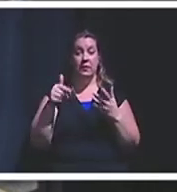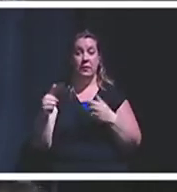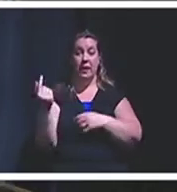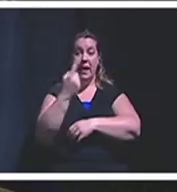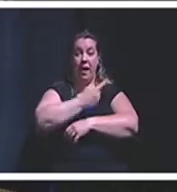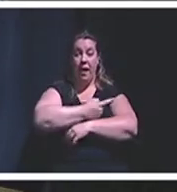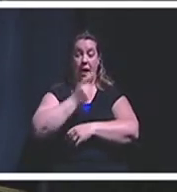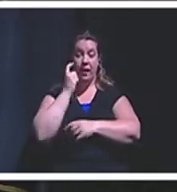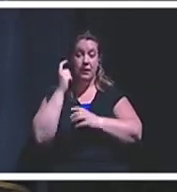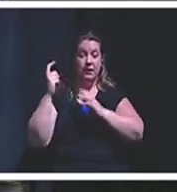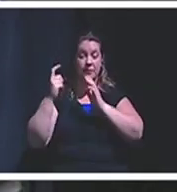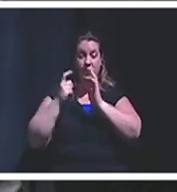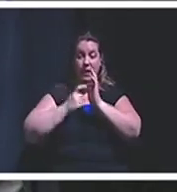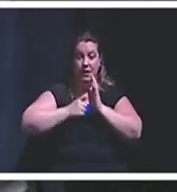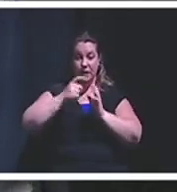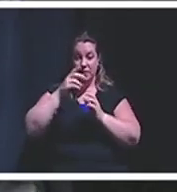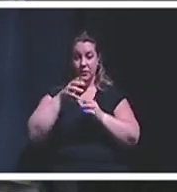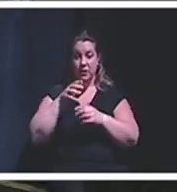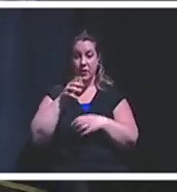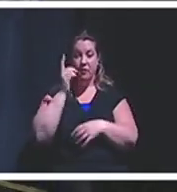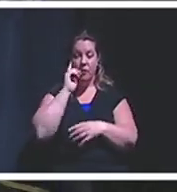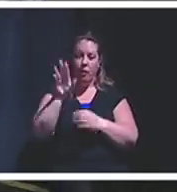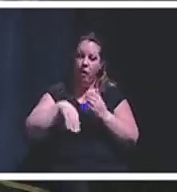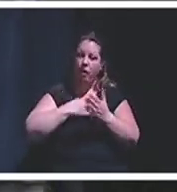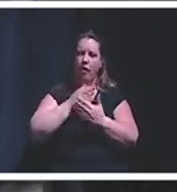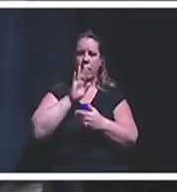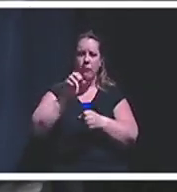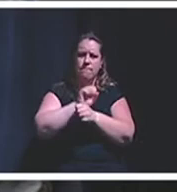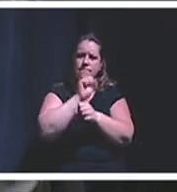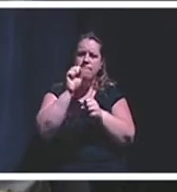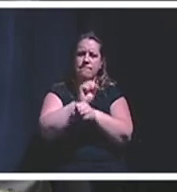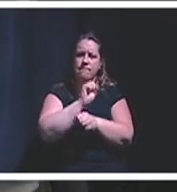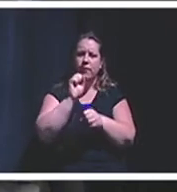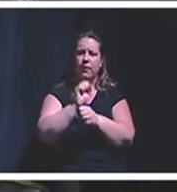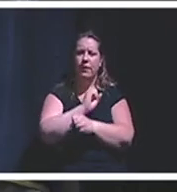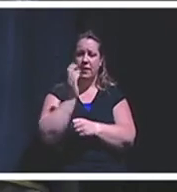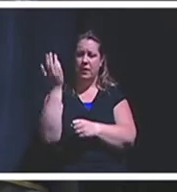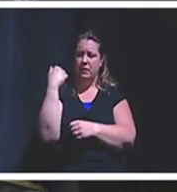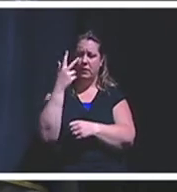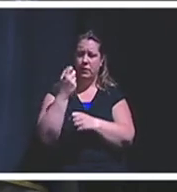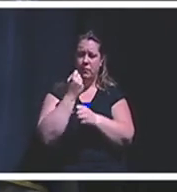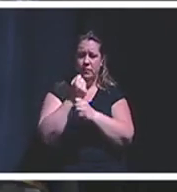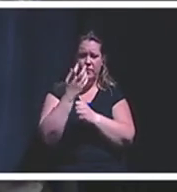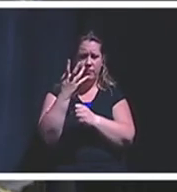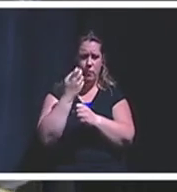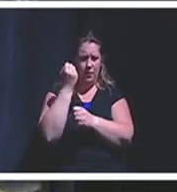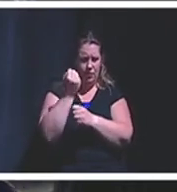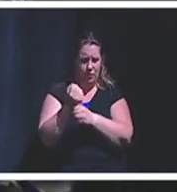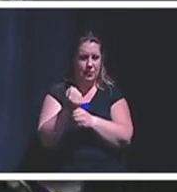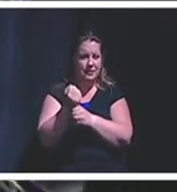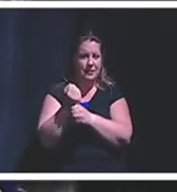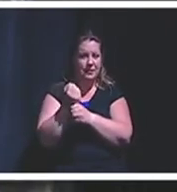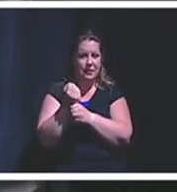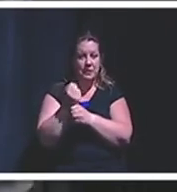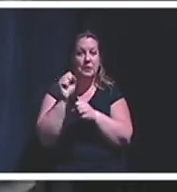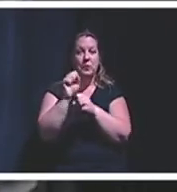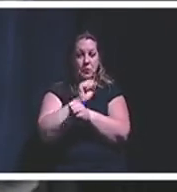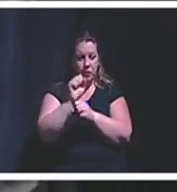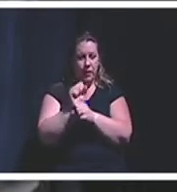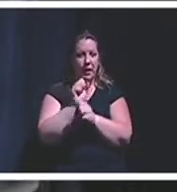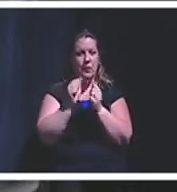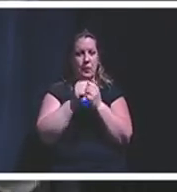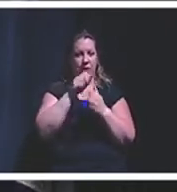of all the hard work that you've done in the last 3 years or 4 years, of working with the